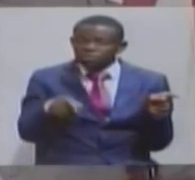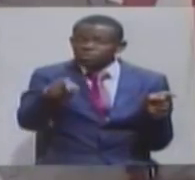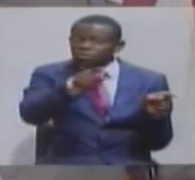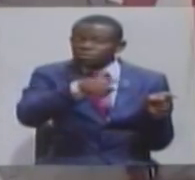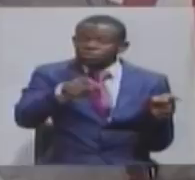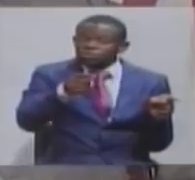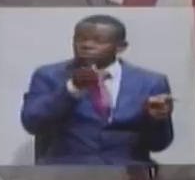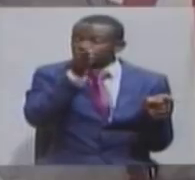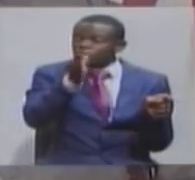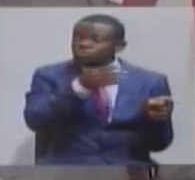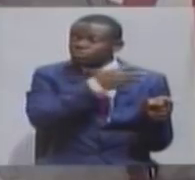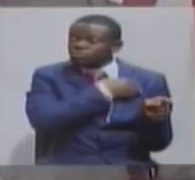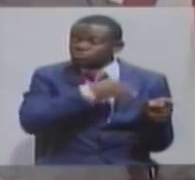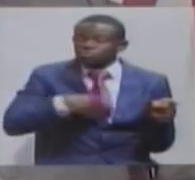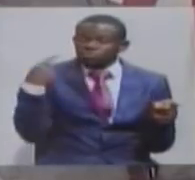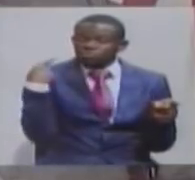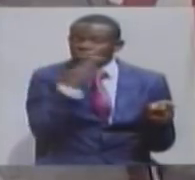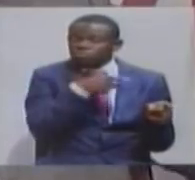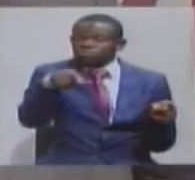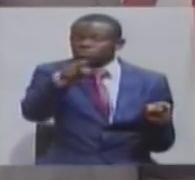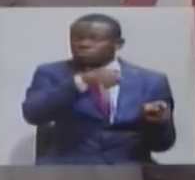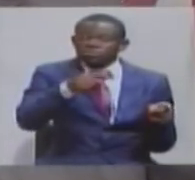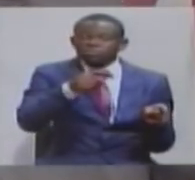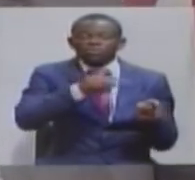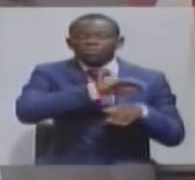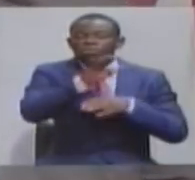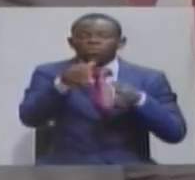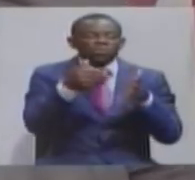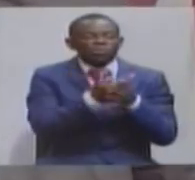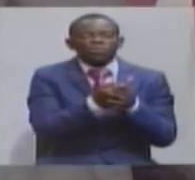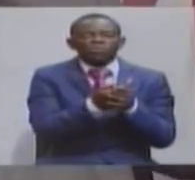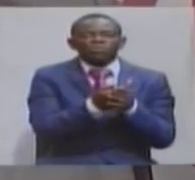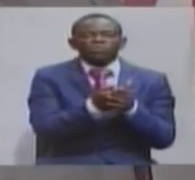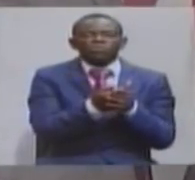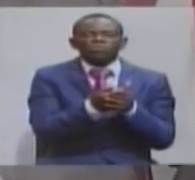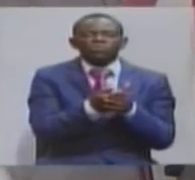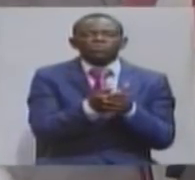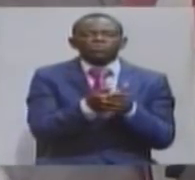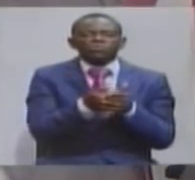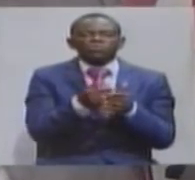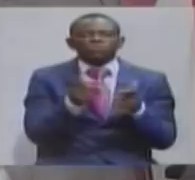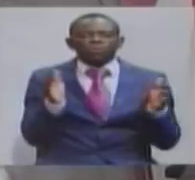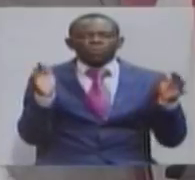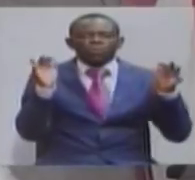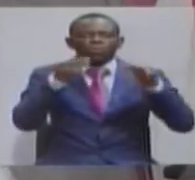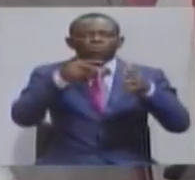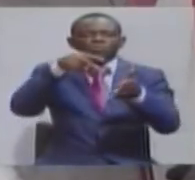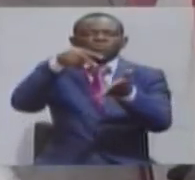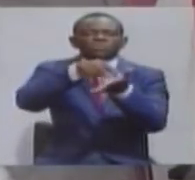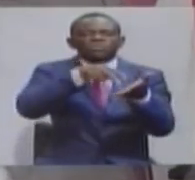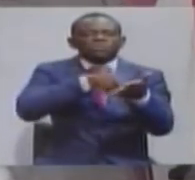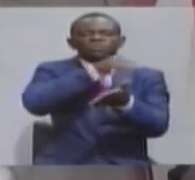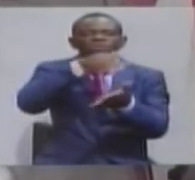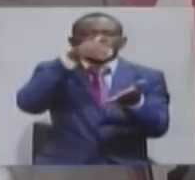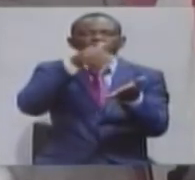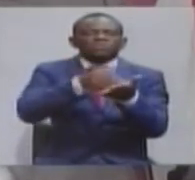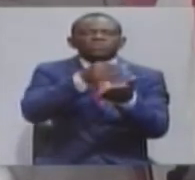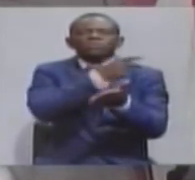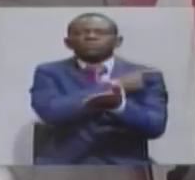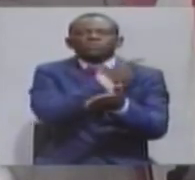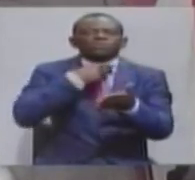the whole process at Parliament to a standstill, when they all converged in the center of the chamber, demanding that